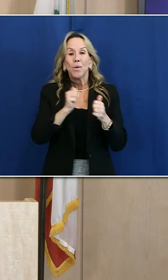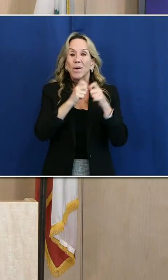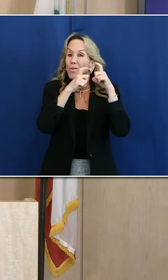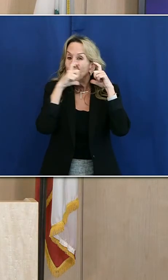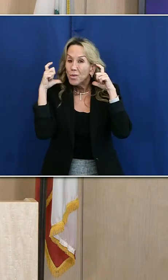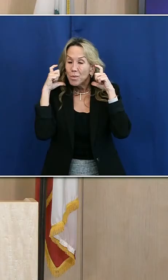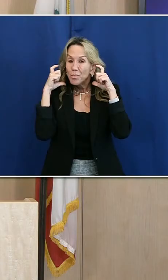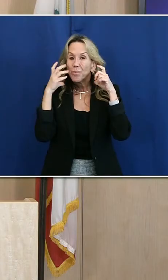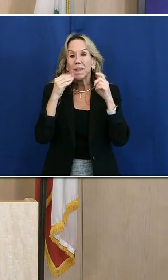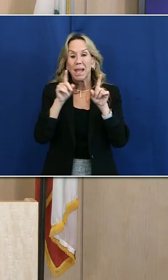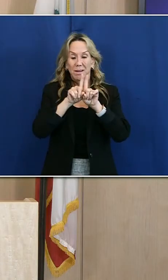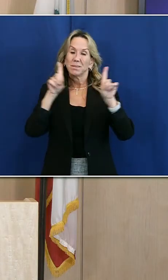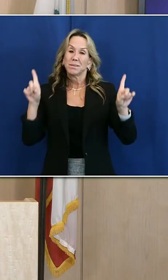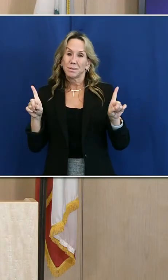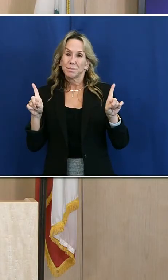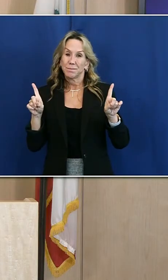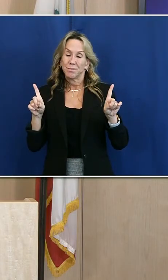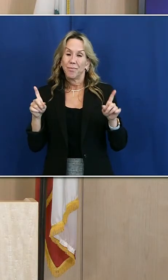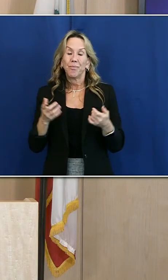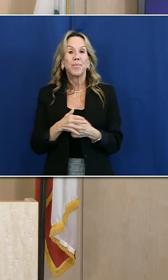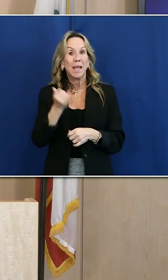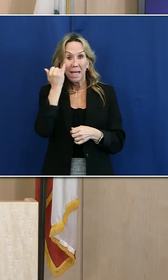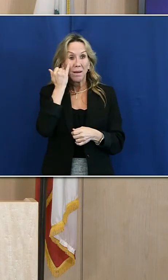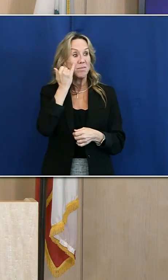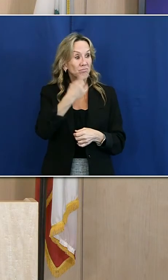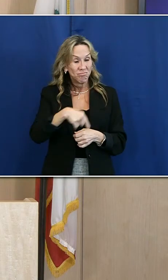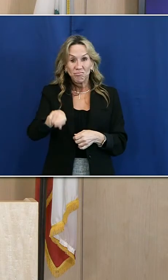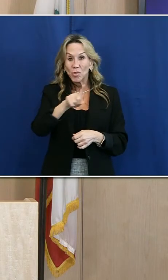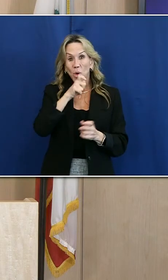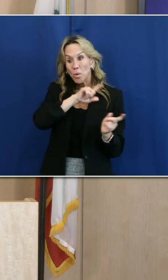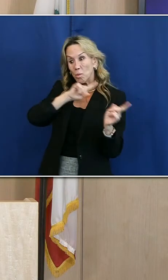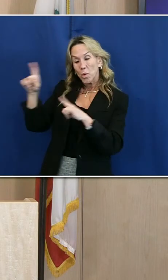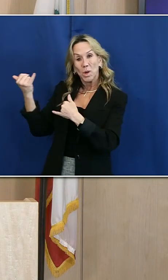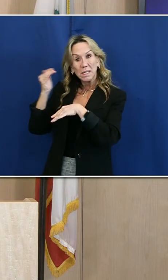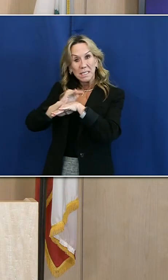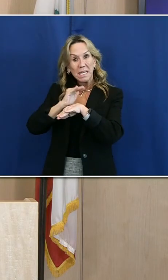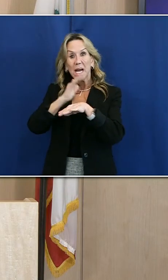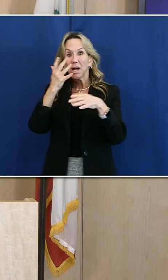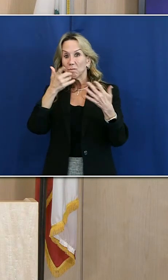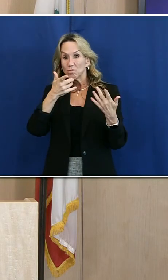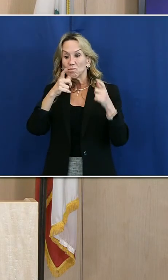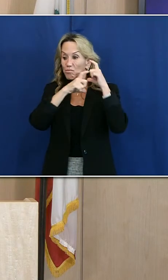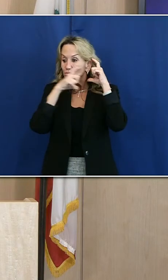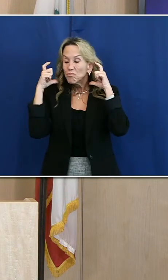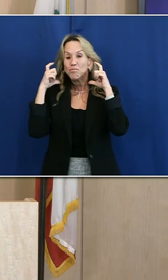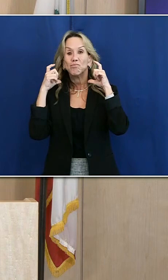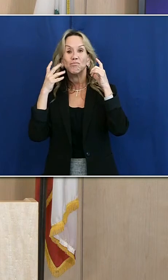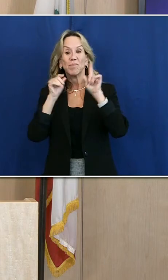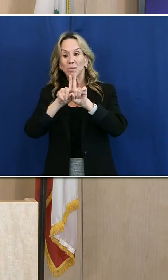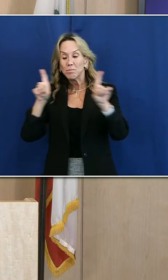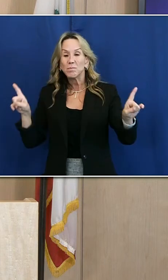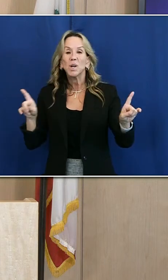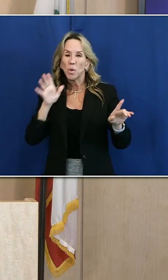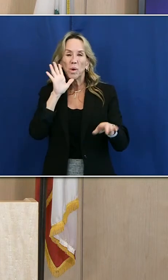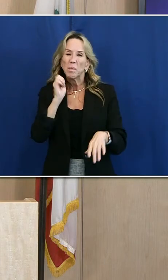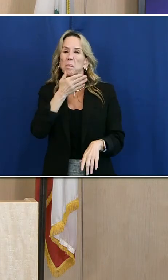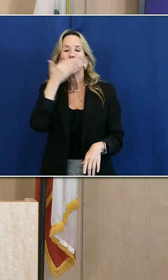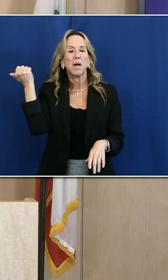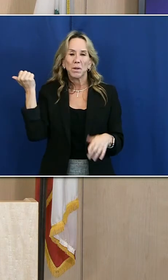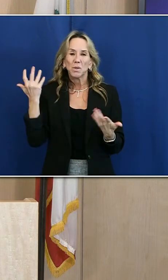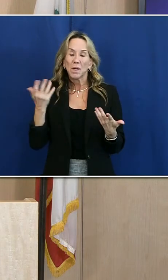coverings and physical distancing. If these are done well, it'll go much better. So we hope for the best. And